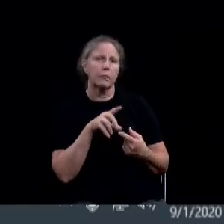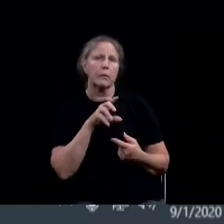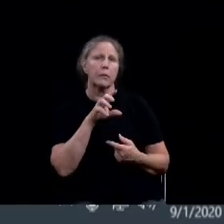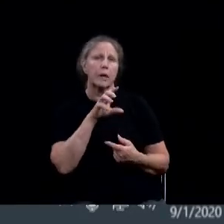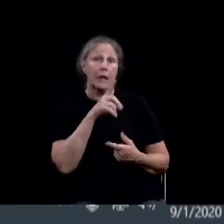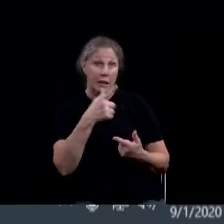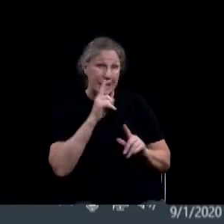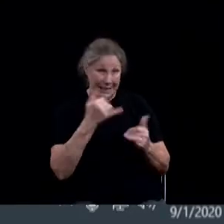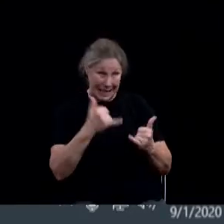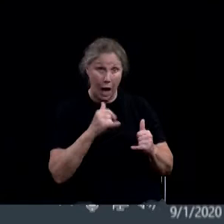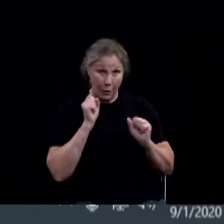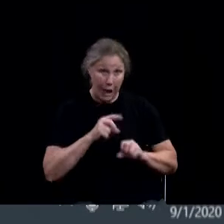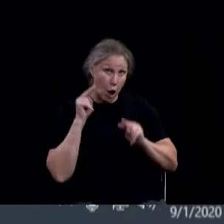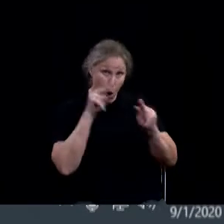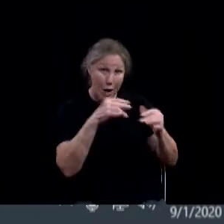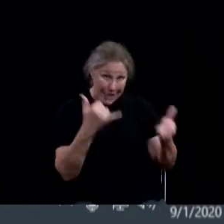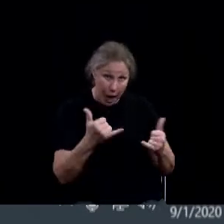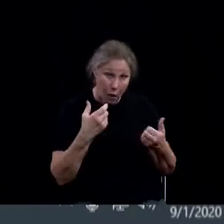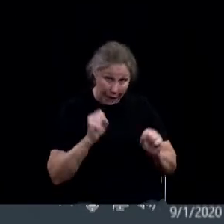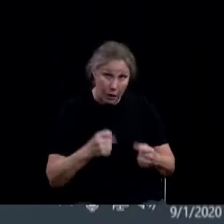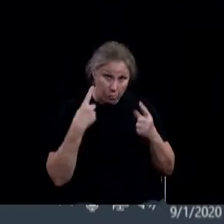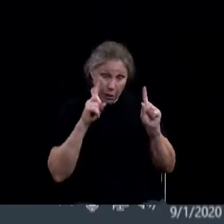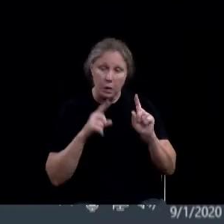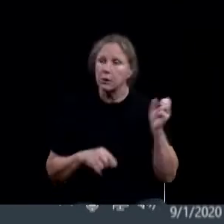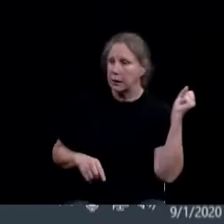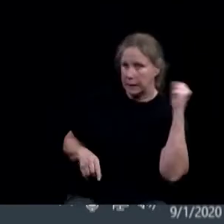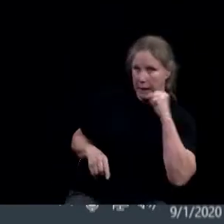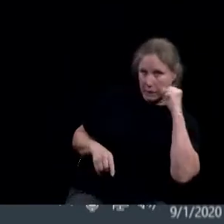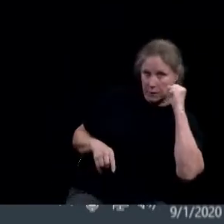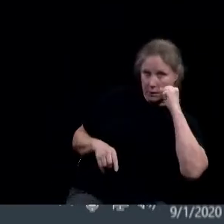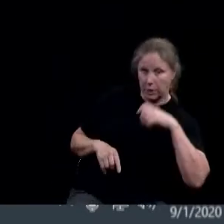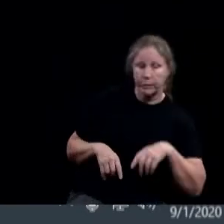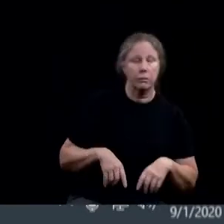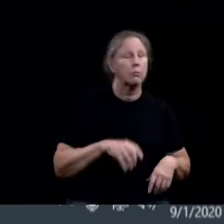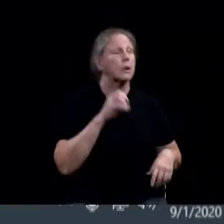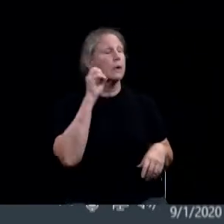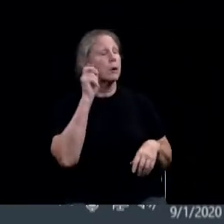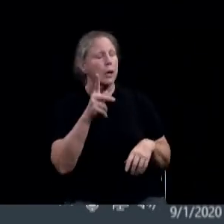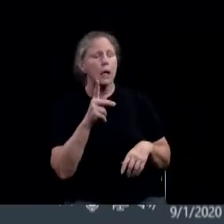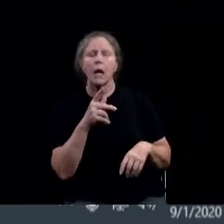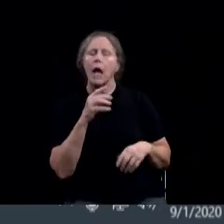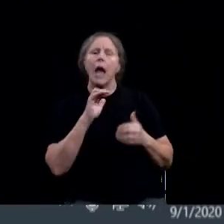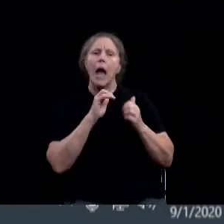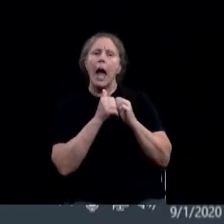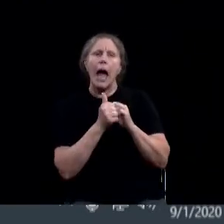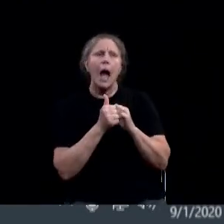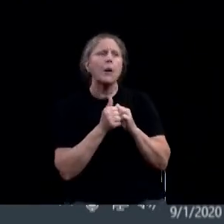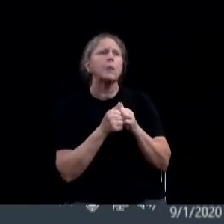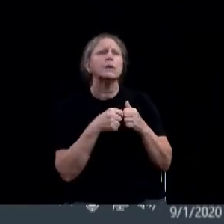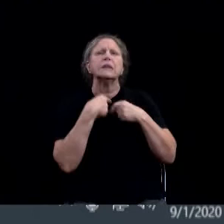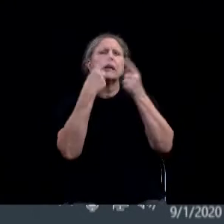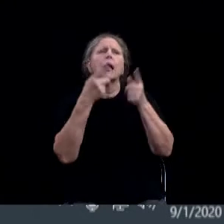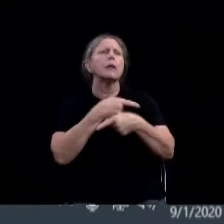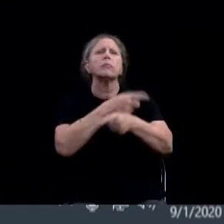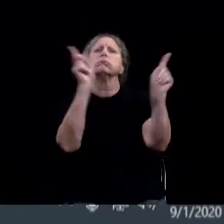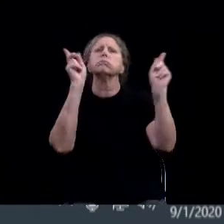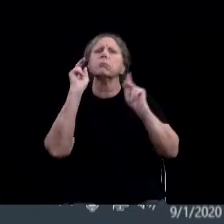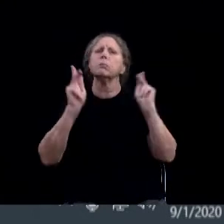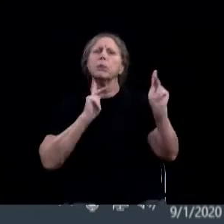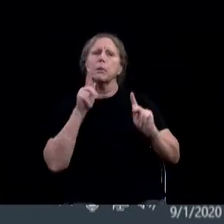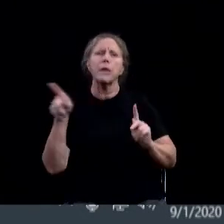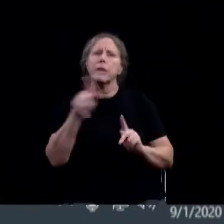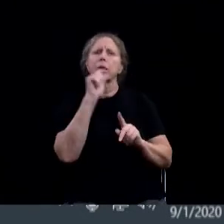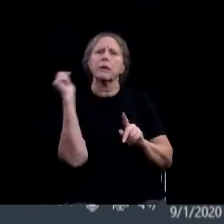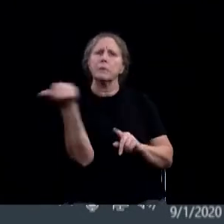Yes, it is. Okay. And how will we get the word out to the public to let them know that they can look here and to make